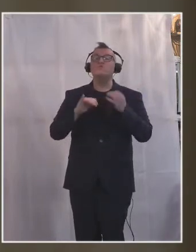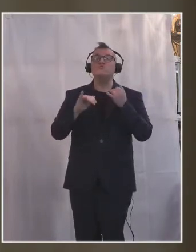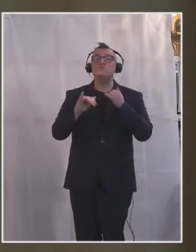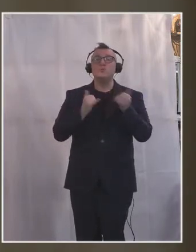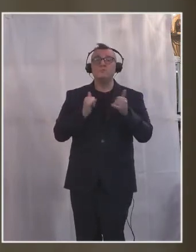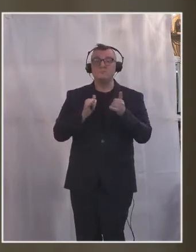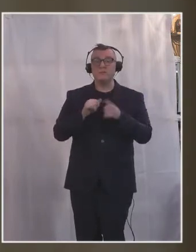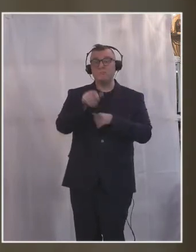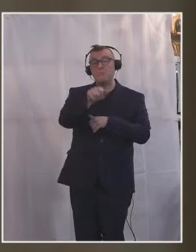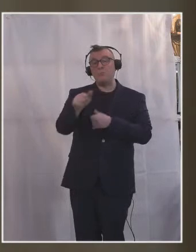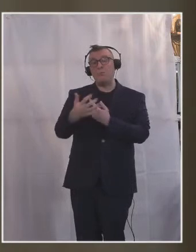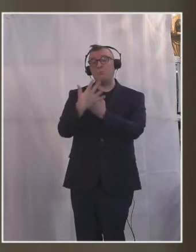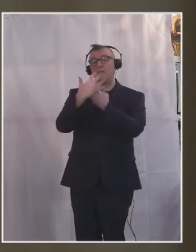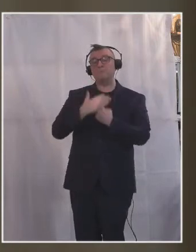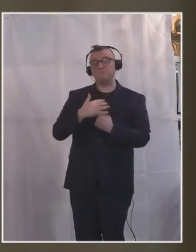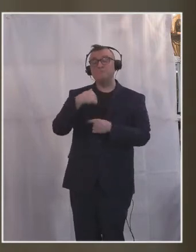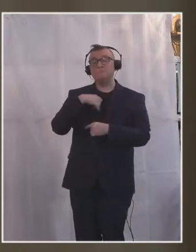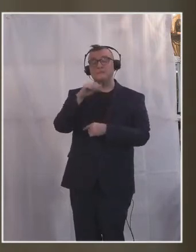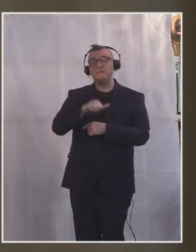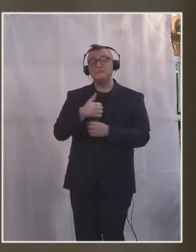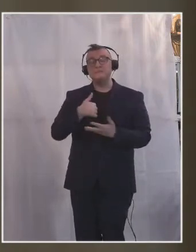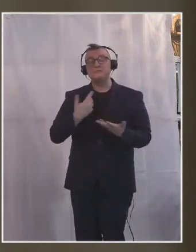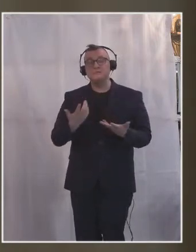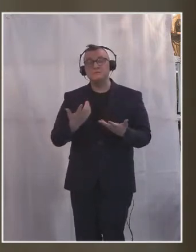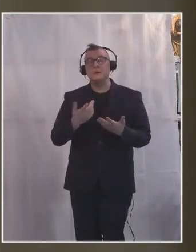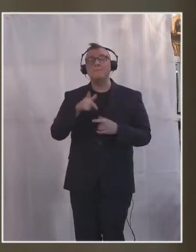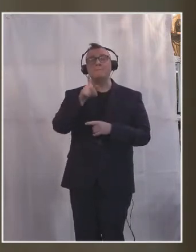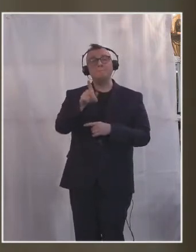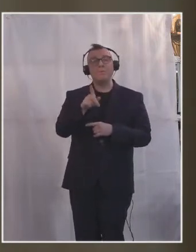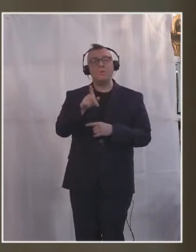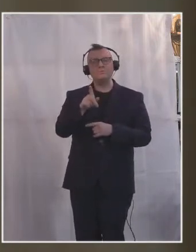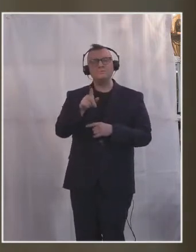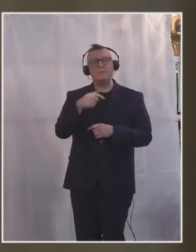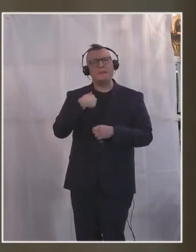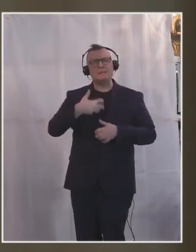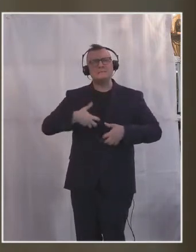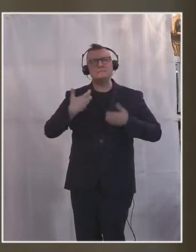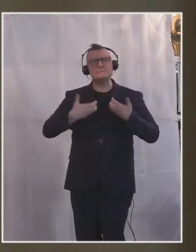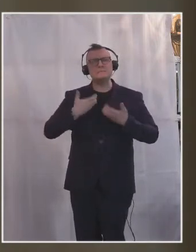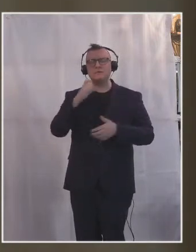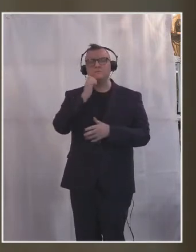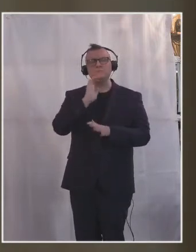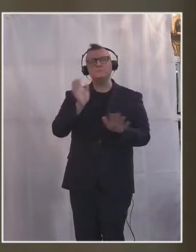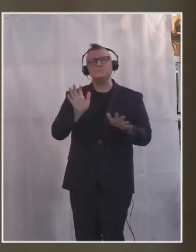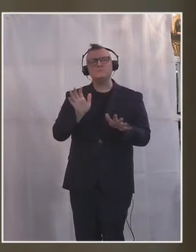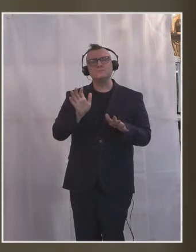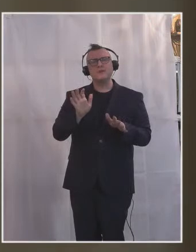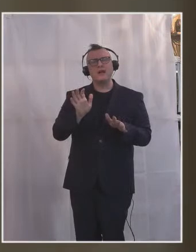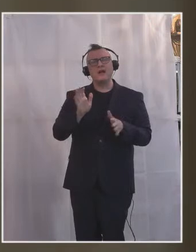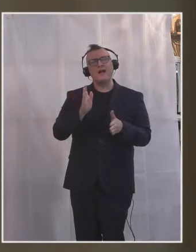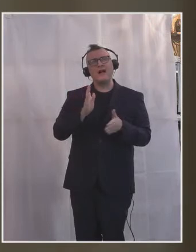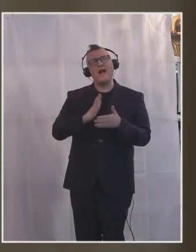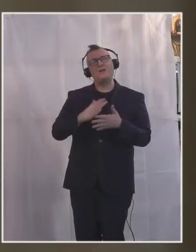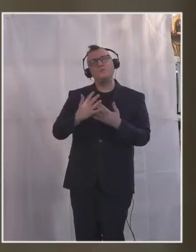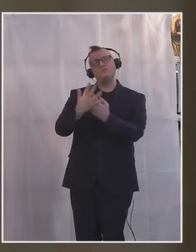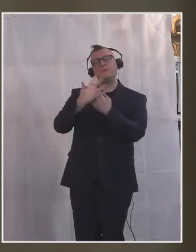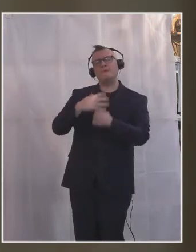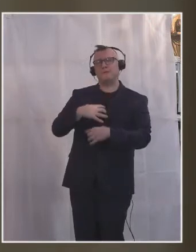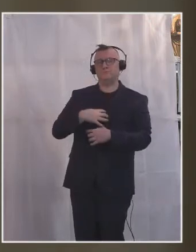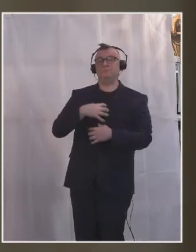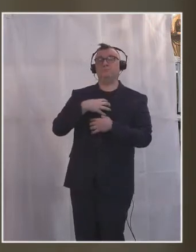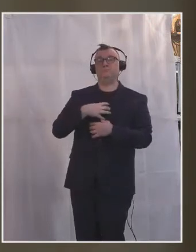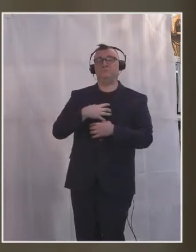I feel discriminated against, but it doesn't make me angry. It merely astonishes me. How